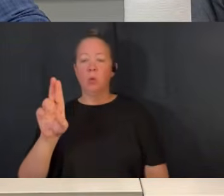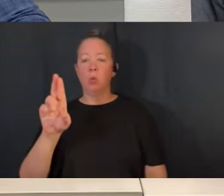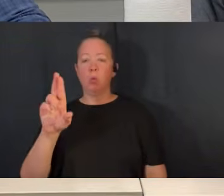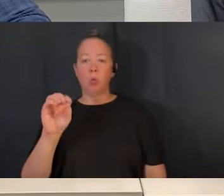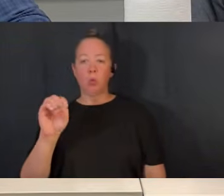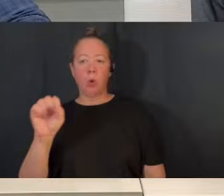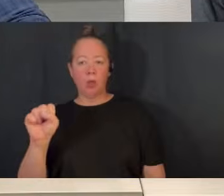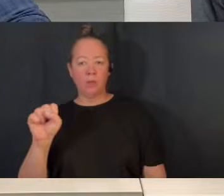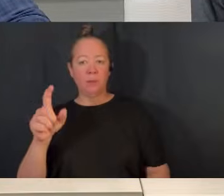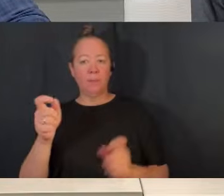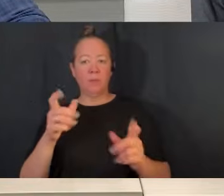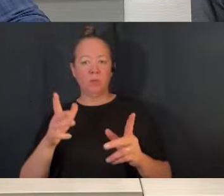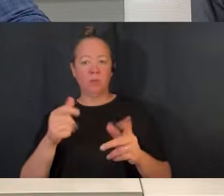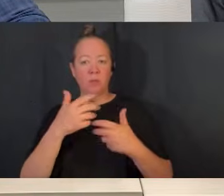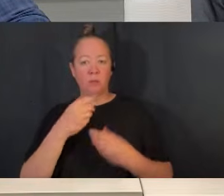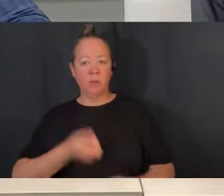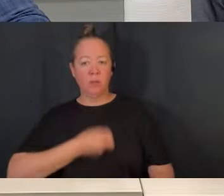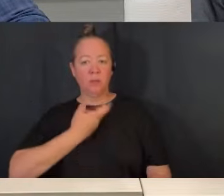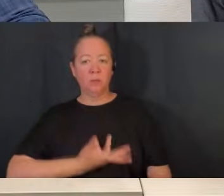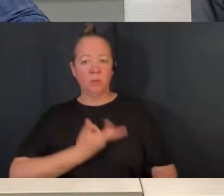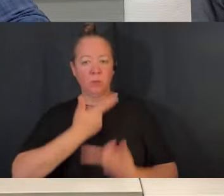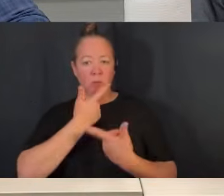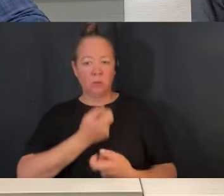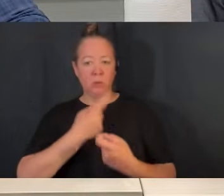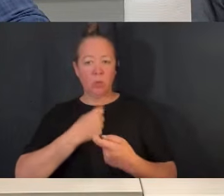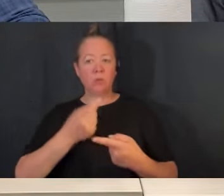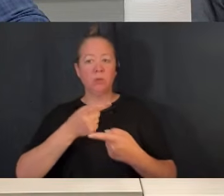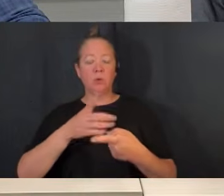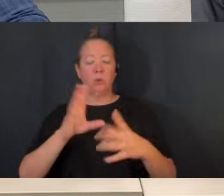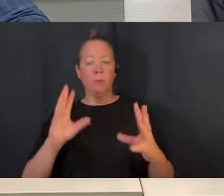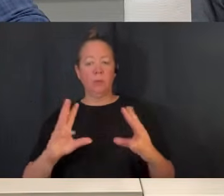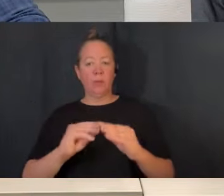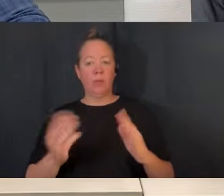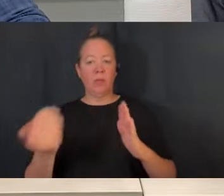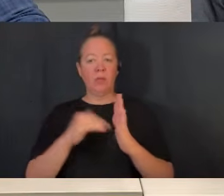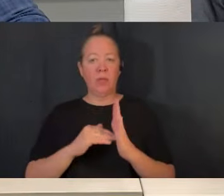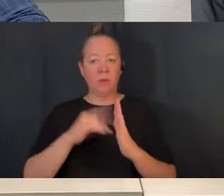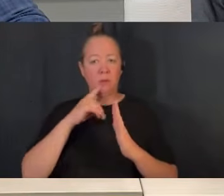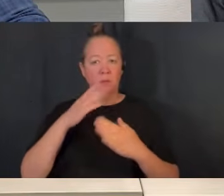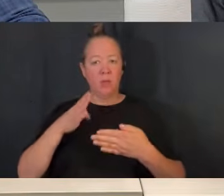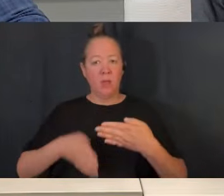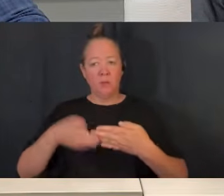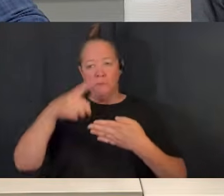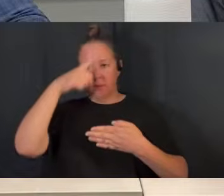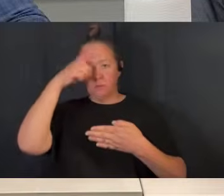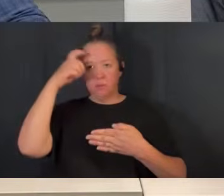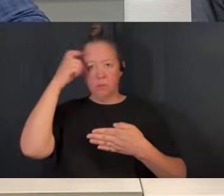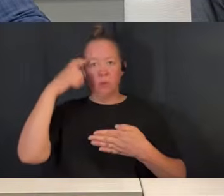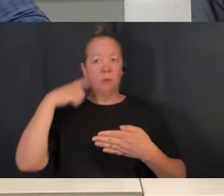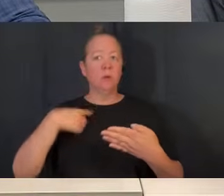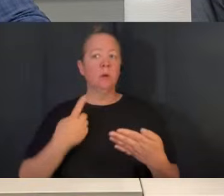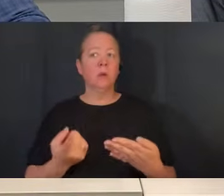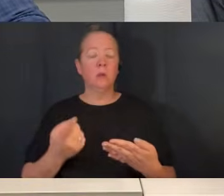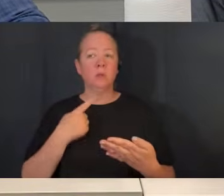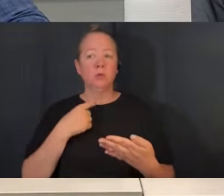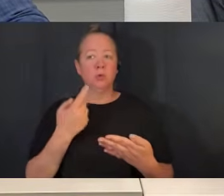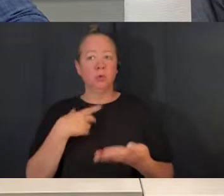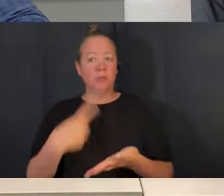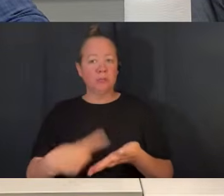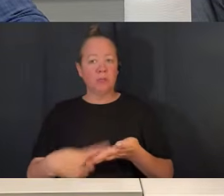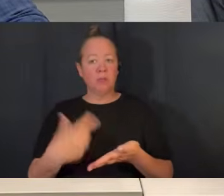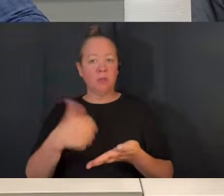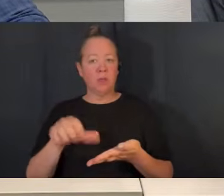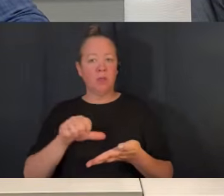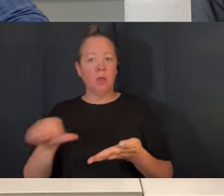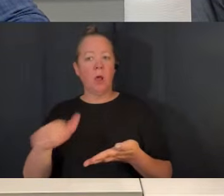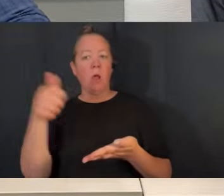town representatives at the end of the summer to review progress and discuss any remaining concerns. Overall, the